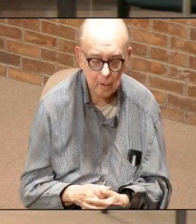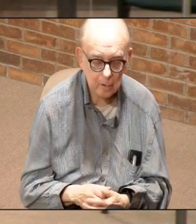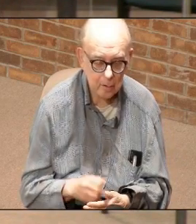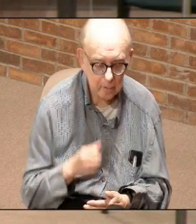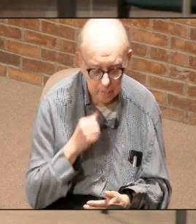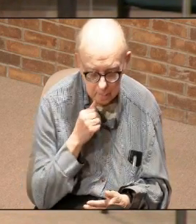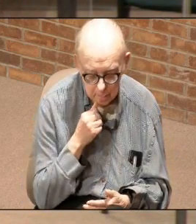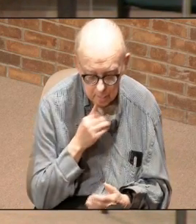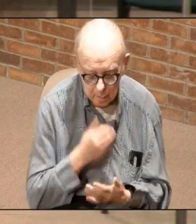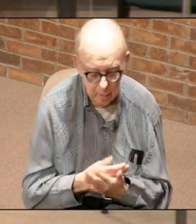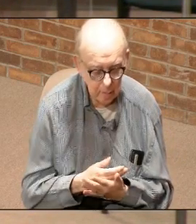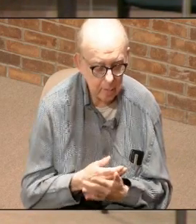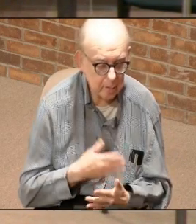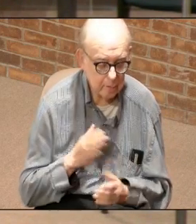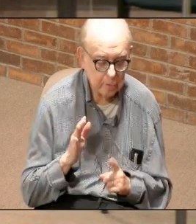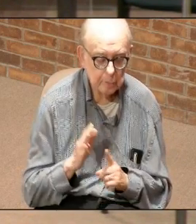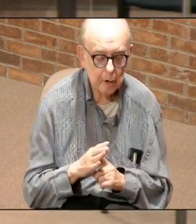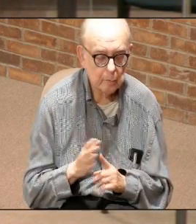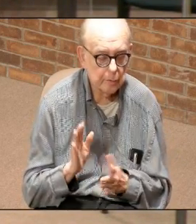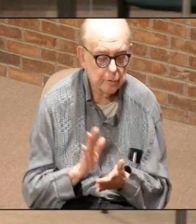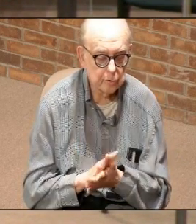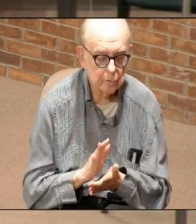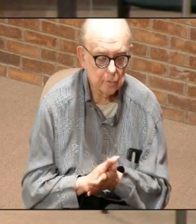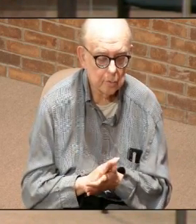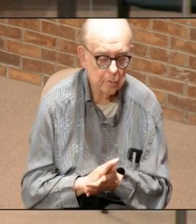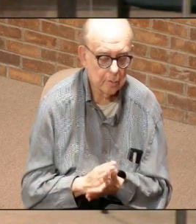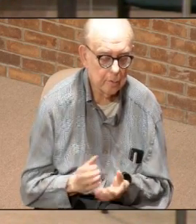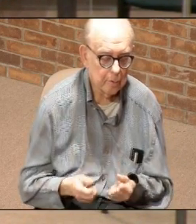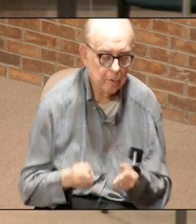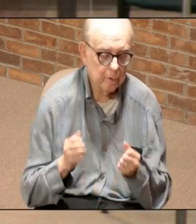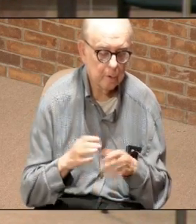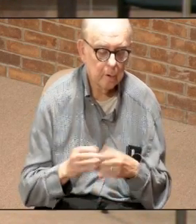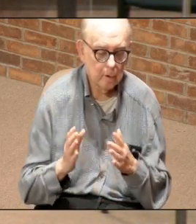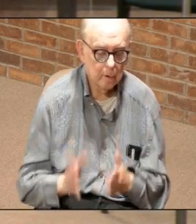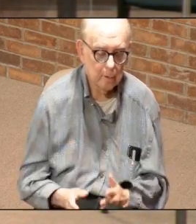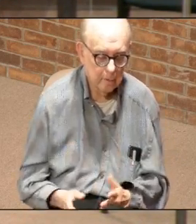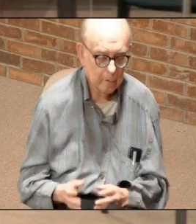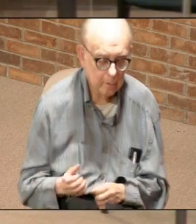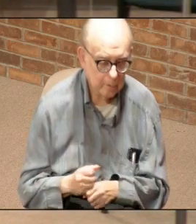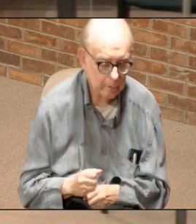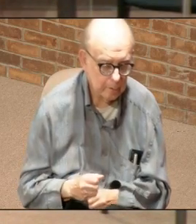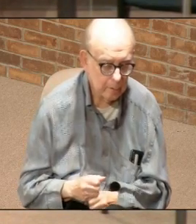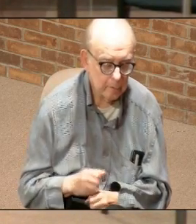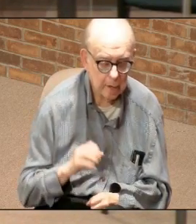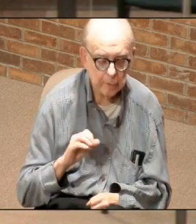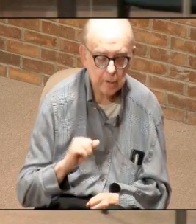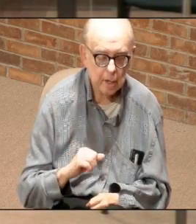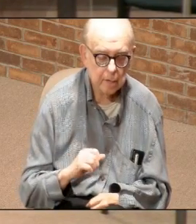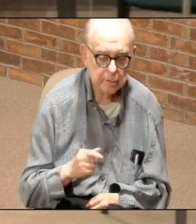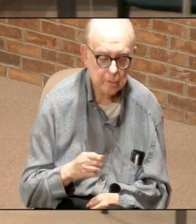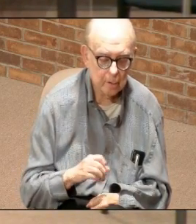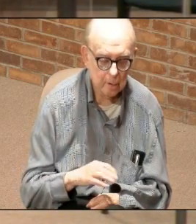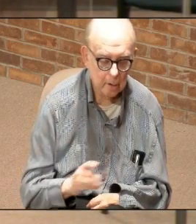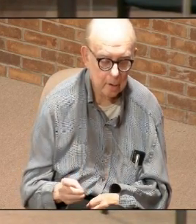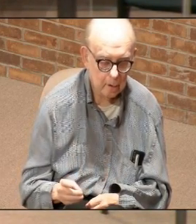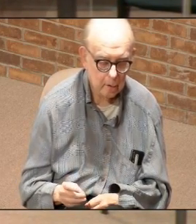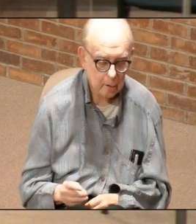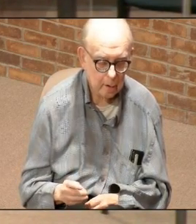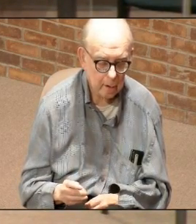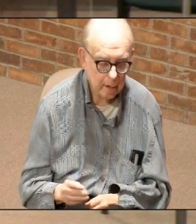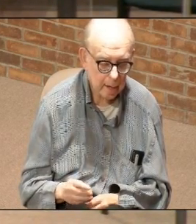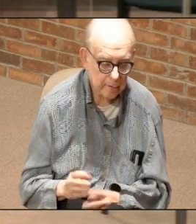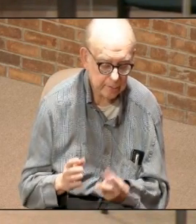She's very popular in school. She's a cheerleader. She had already made the squad as a